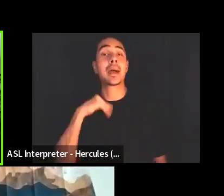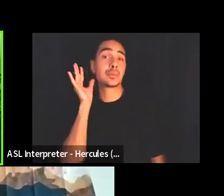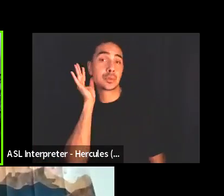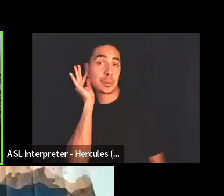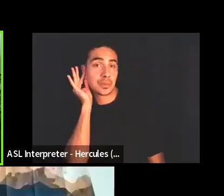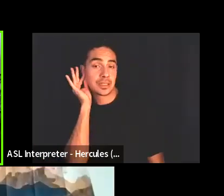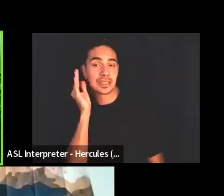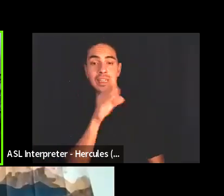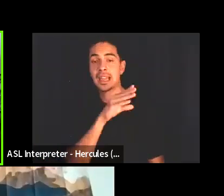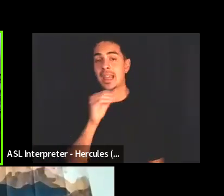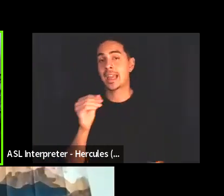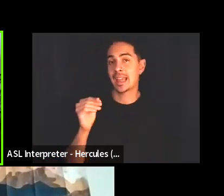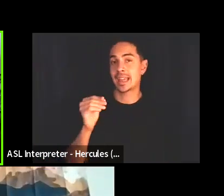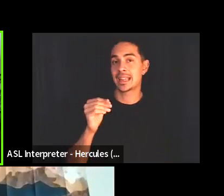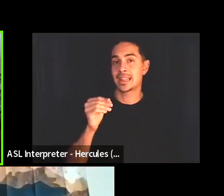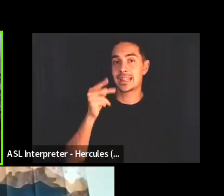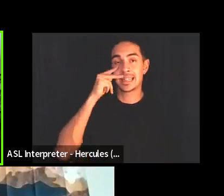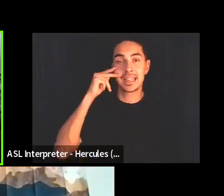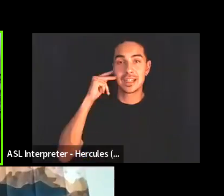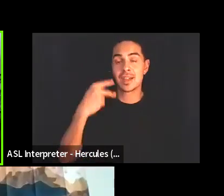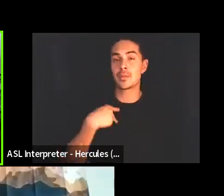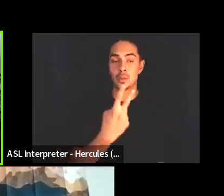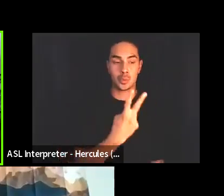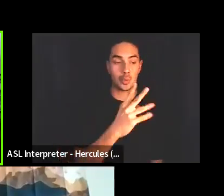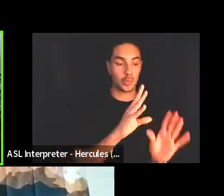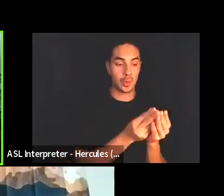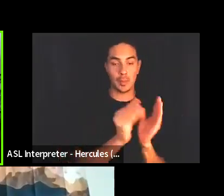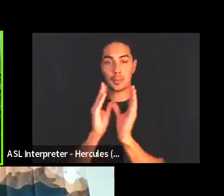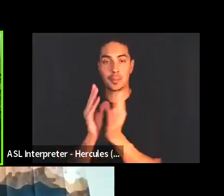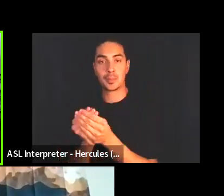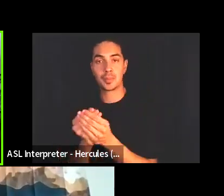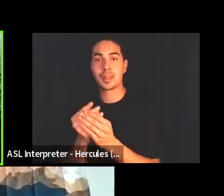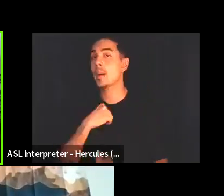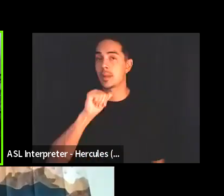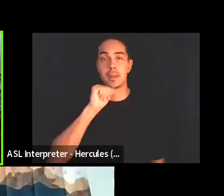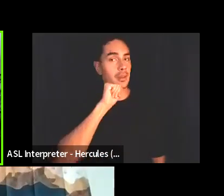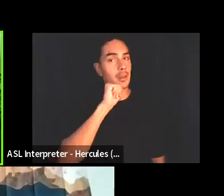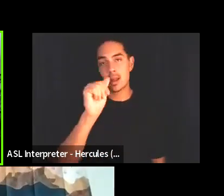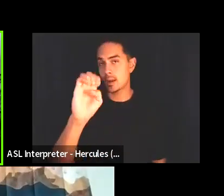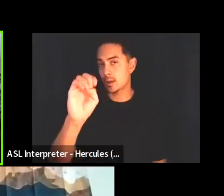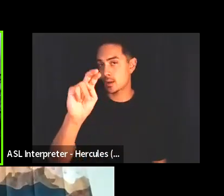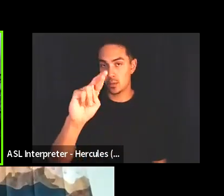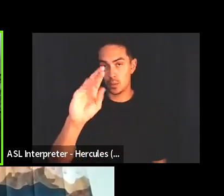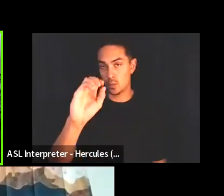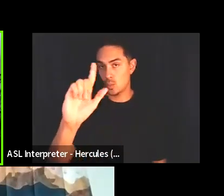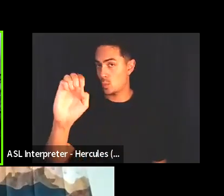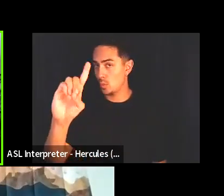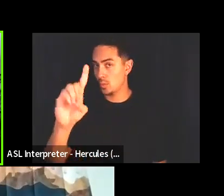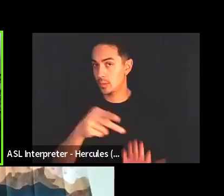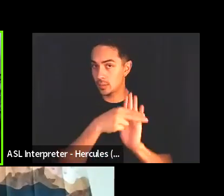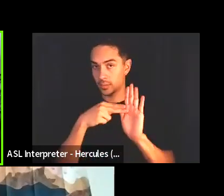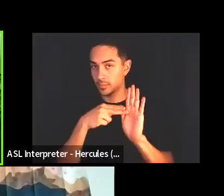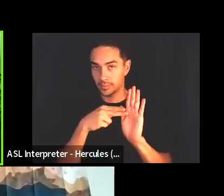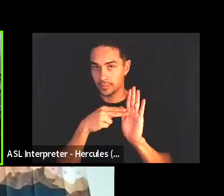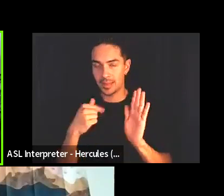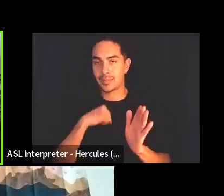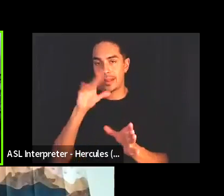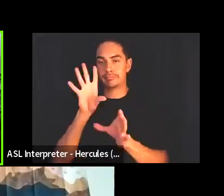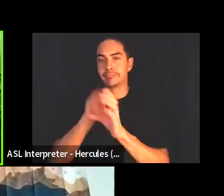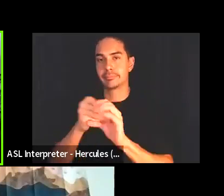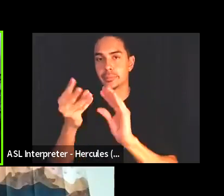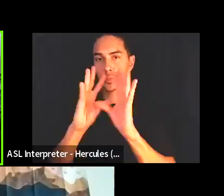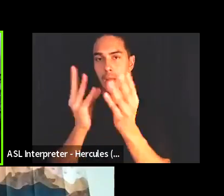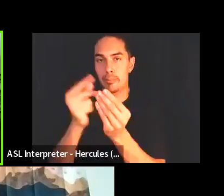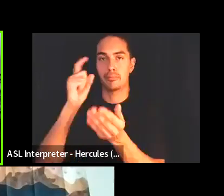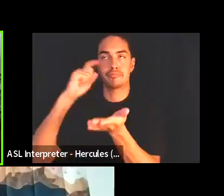Native. I'm two tribes and Gypsy. So I'm not enrolled. And I've had the most hurtful conversations have come out